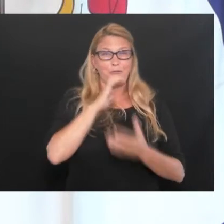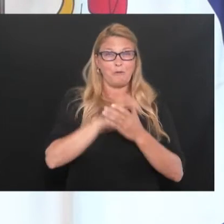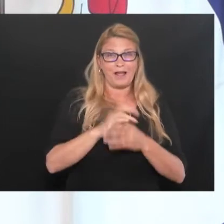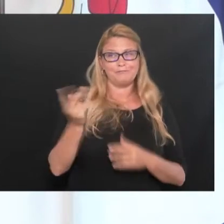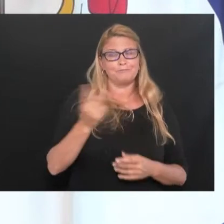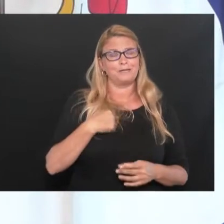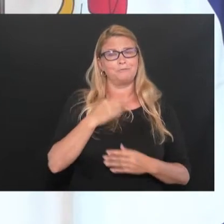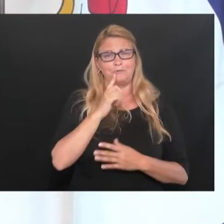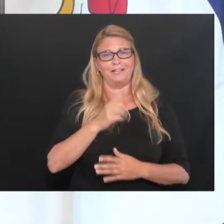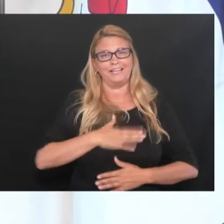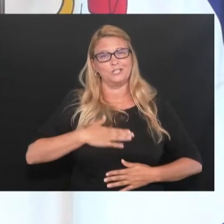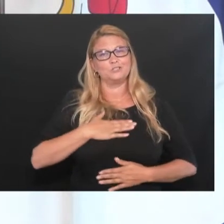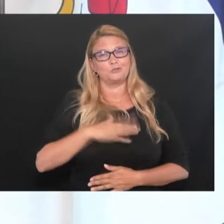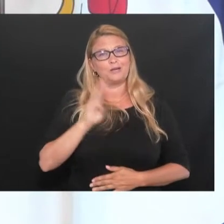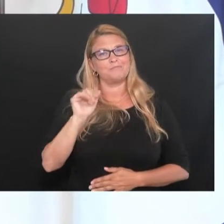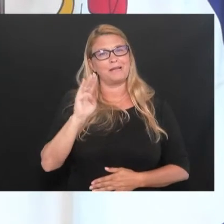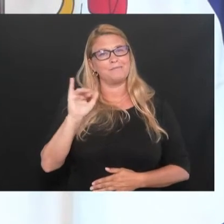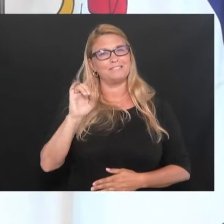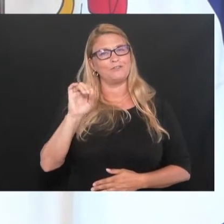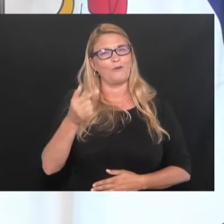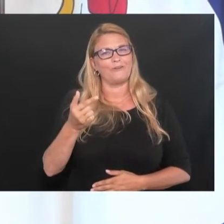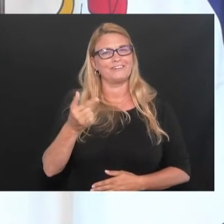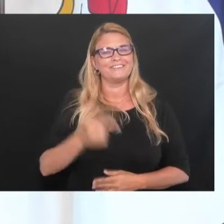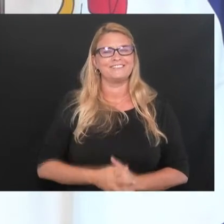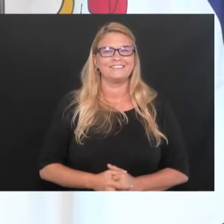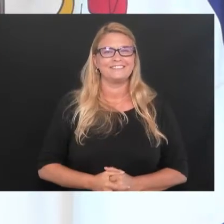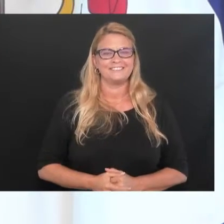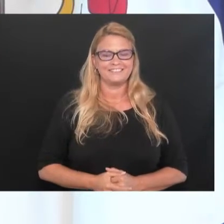belief, as do all of our family. But we